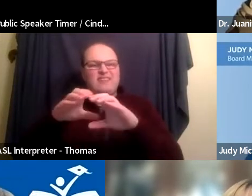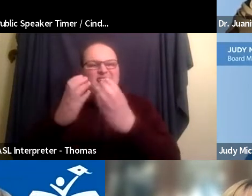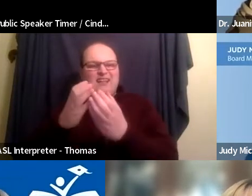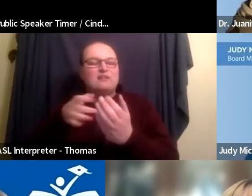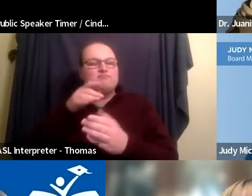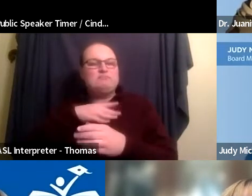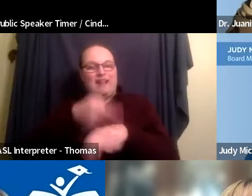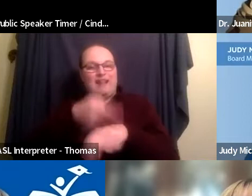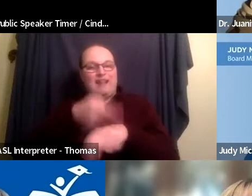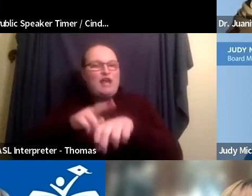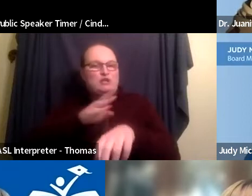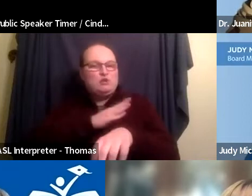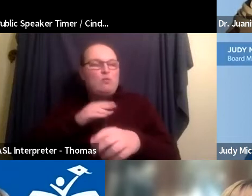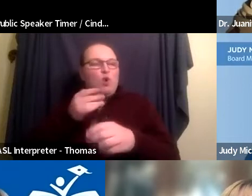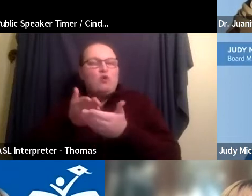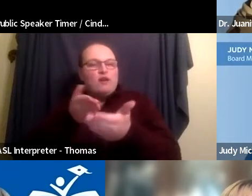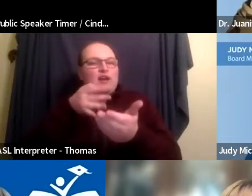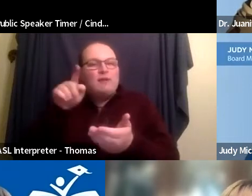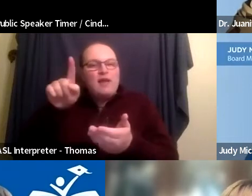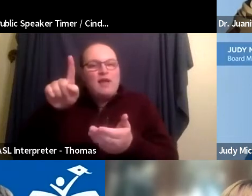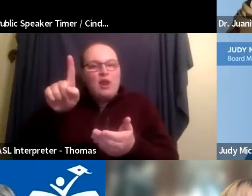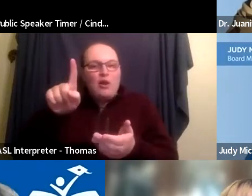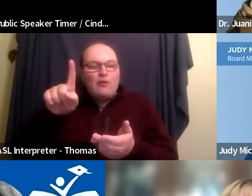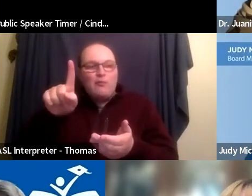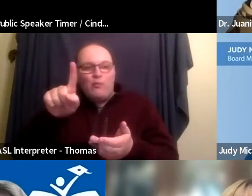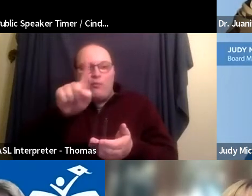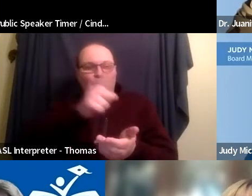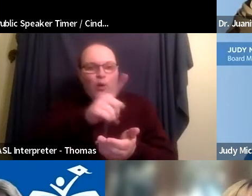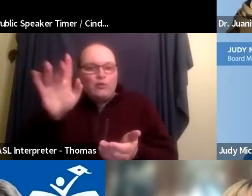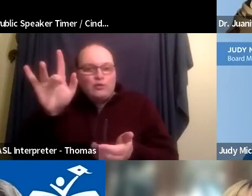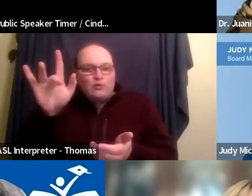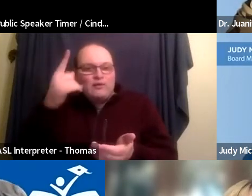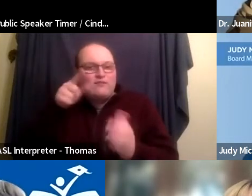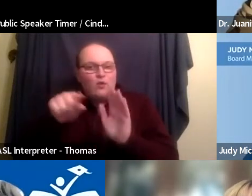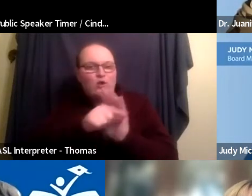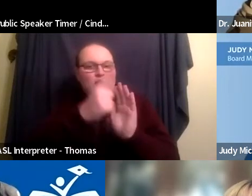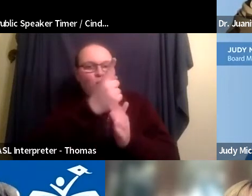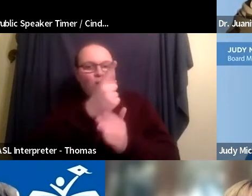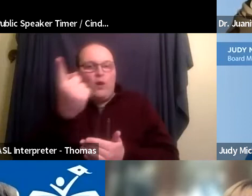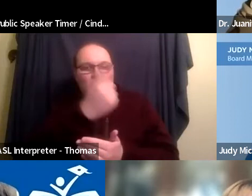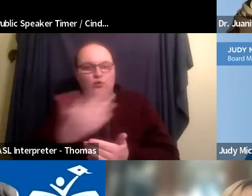for kindergarten and 1:25 for grades 1 through 5. We have 2 kindergarten classes with